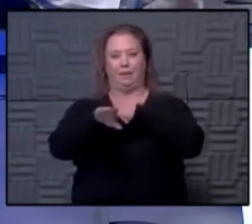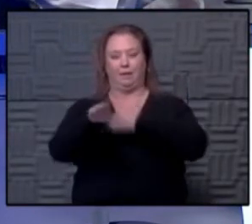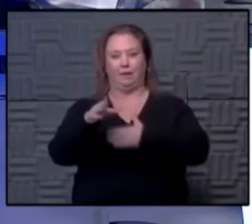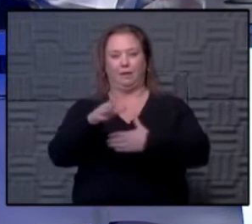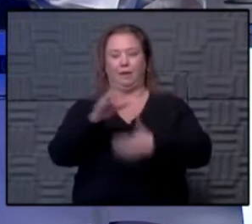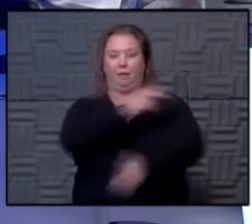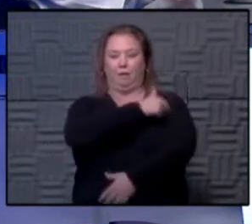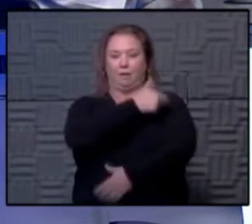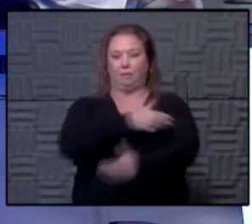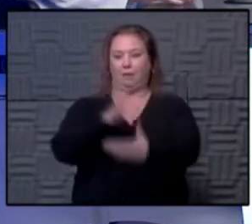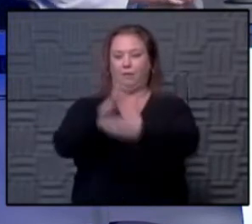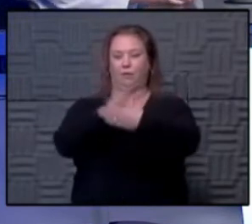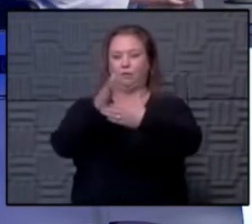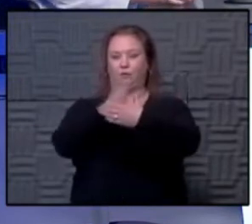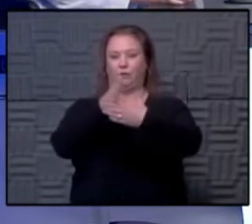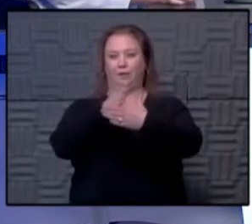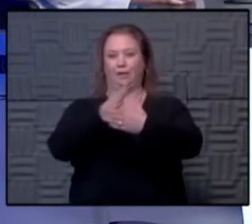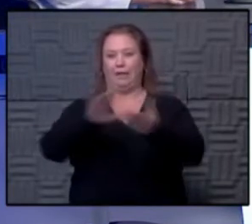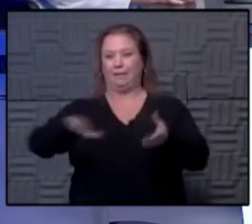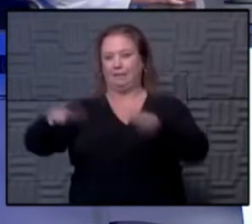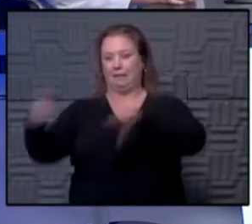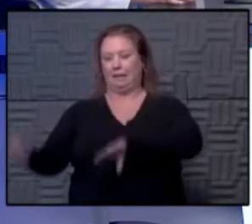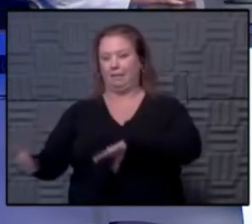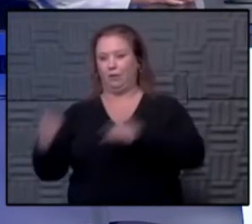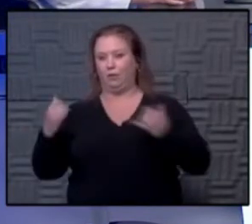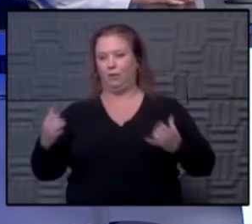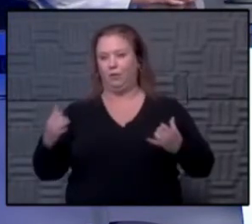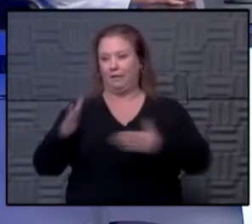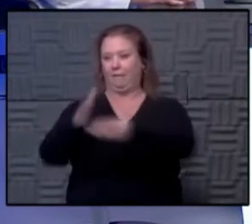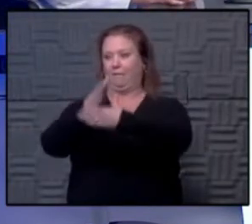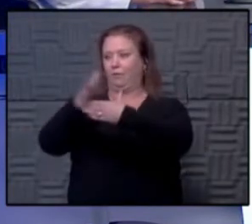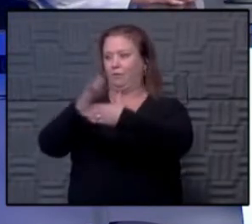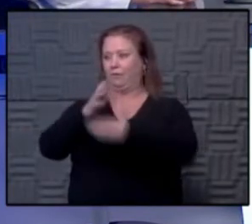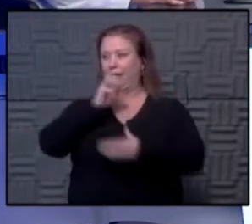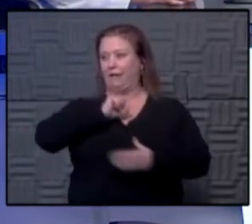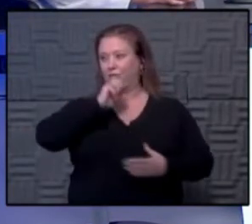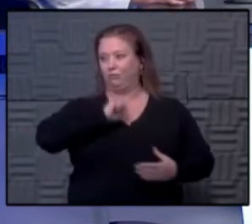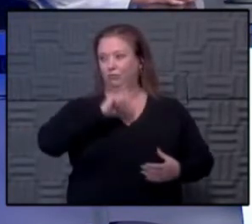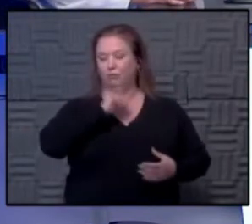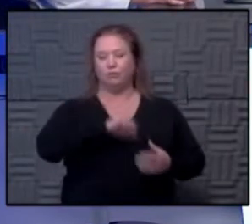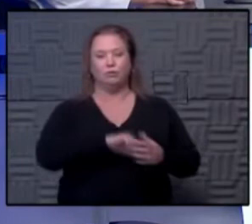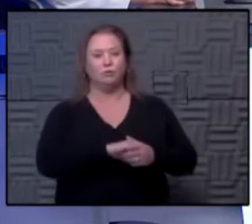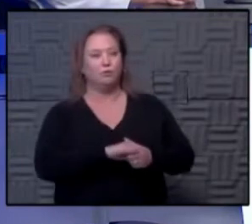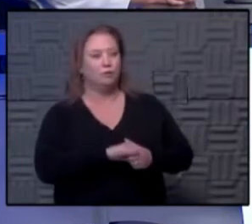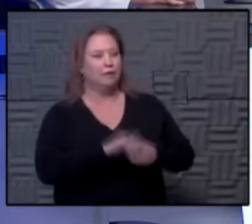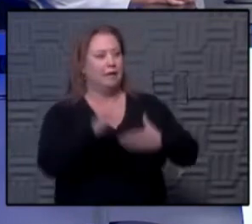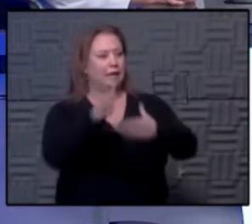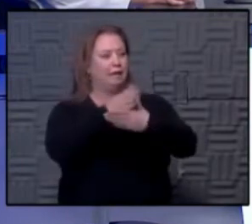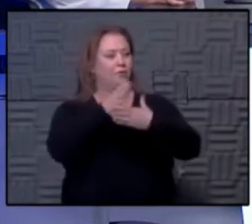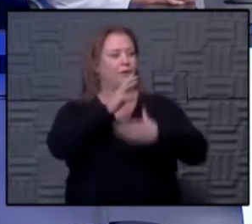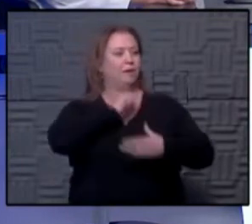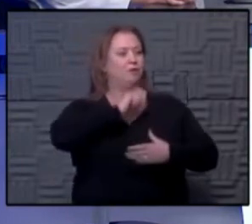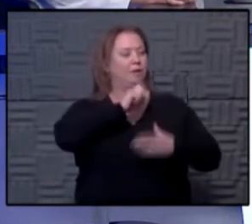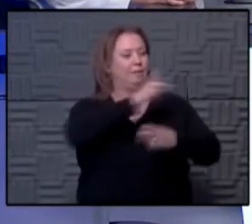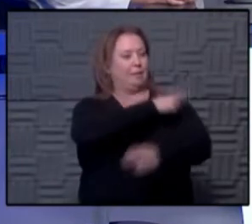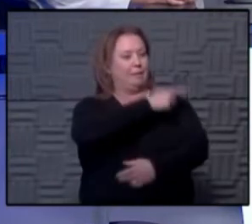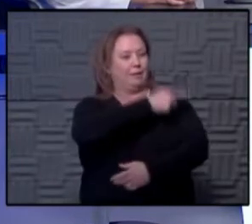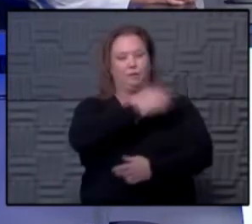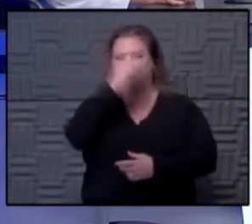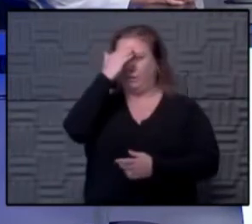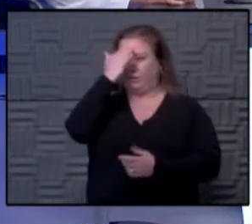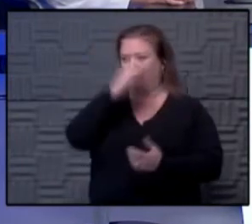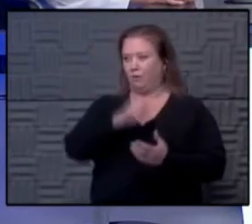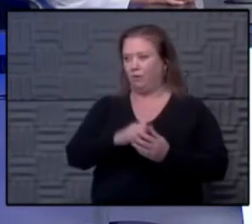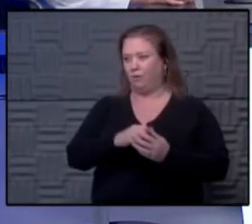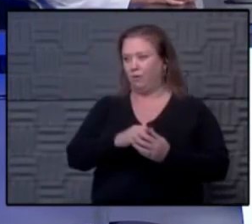our hospital, and what is the average death currently? Age? Age. What is the average age of the patient? Do you know off the top of